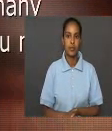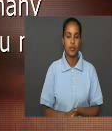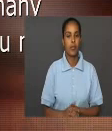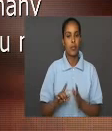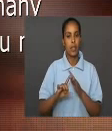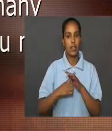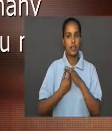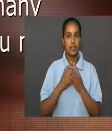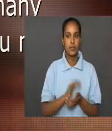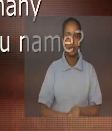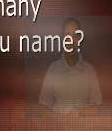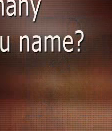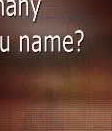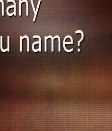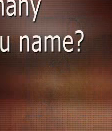Begin.